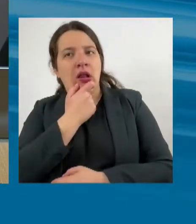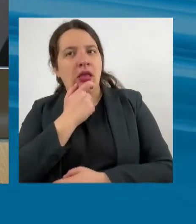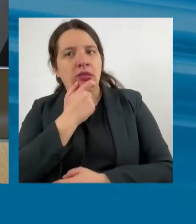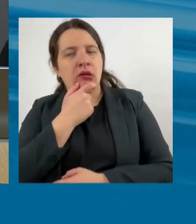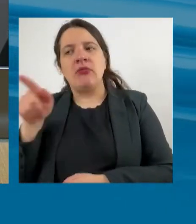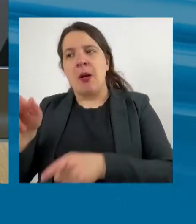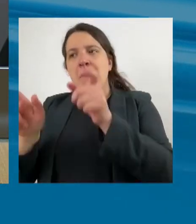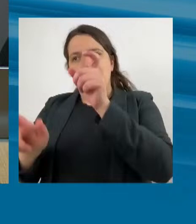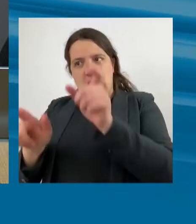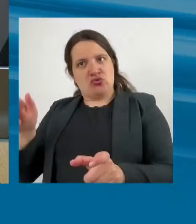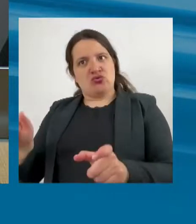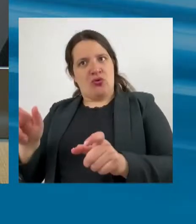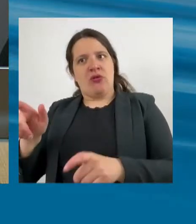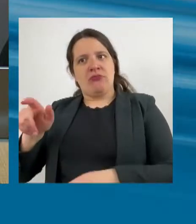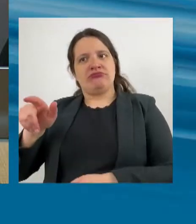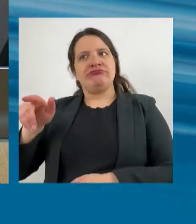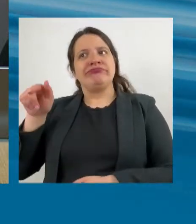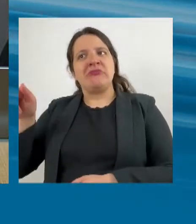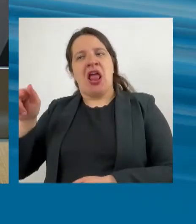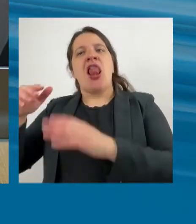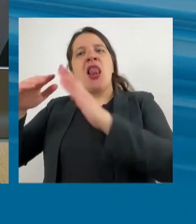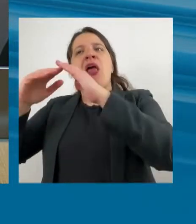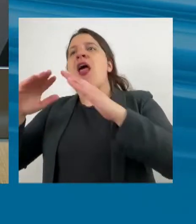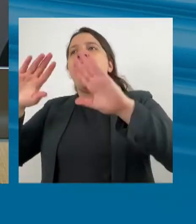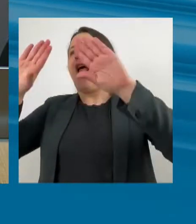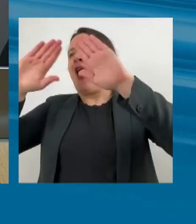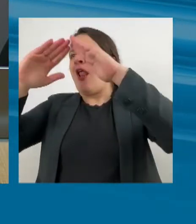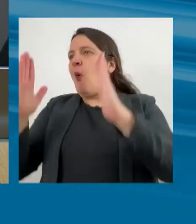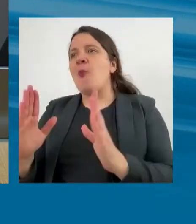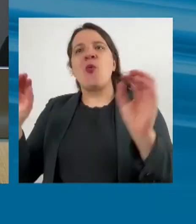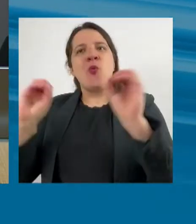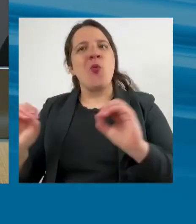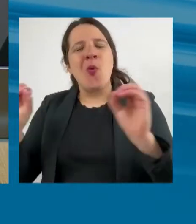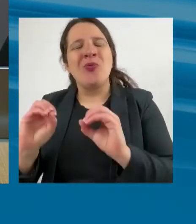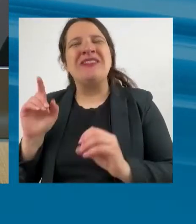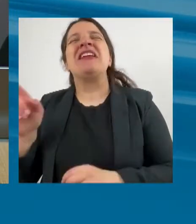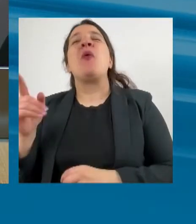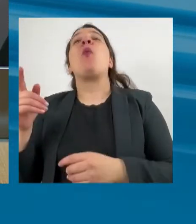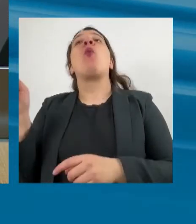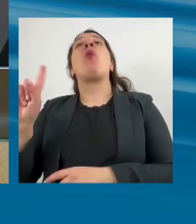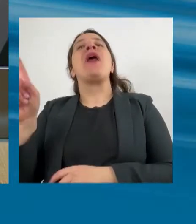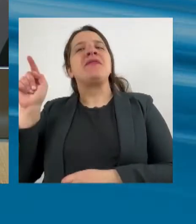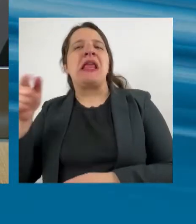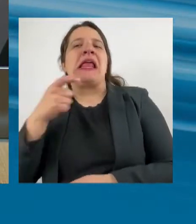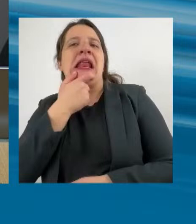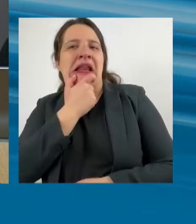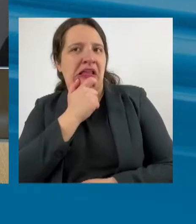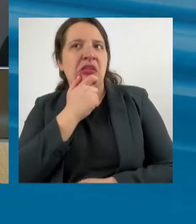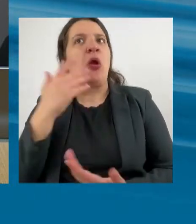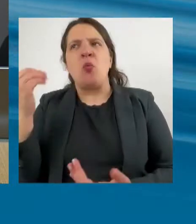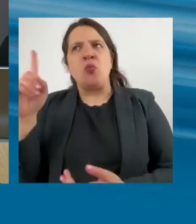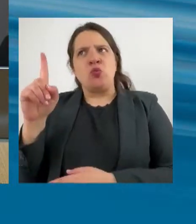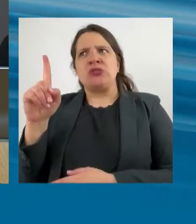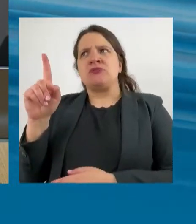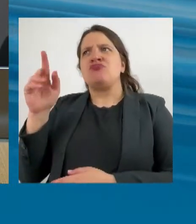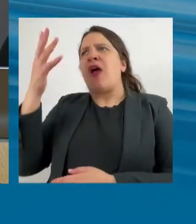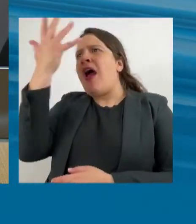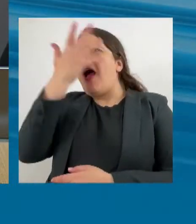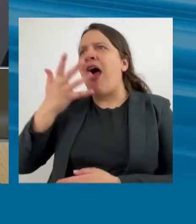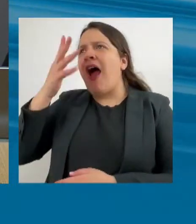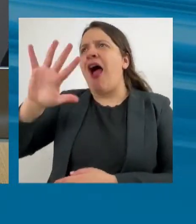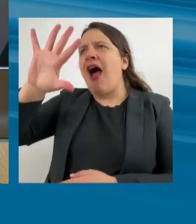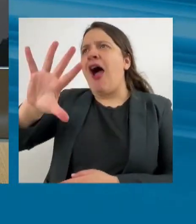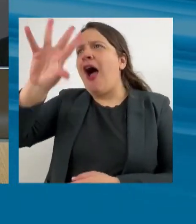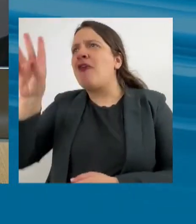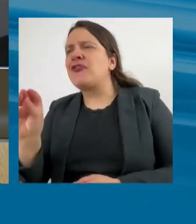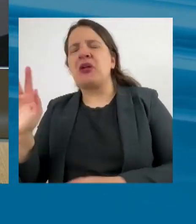Africa. But you Google it, the algorithms are meant to reinforce some of these patterns. And I think there's also a view